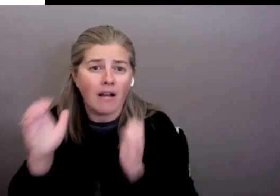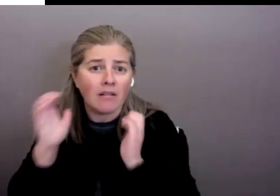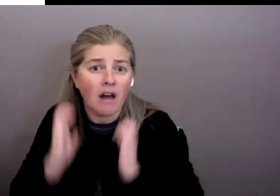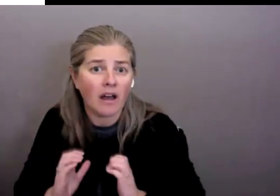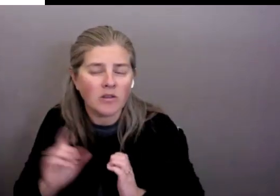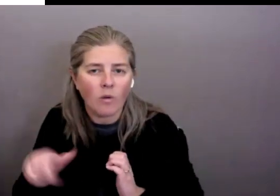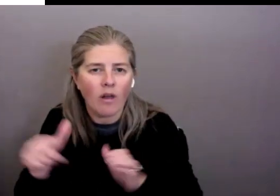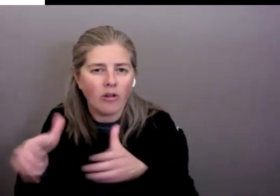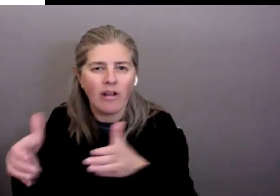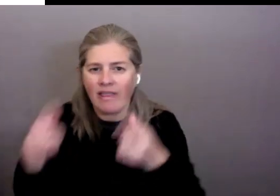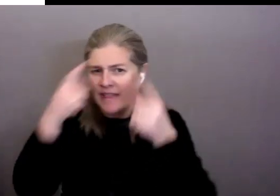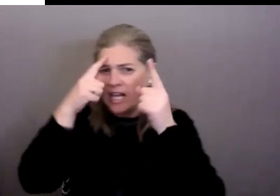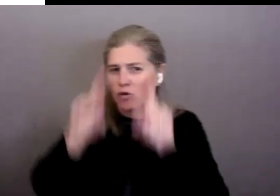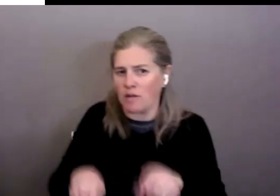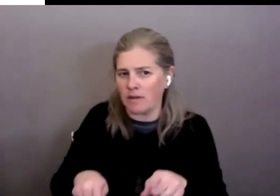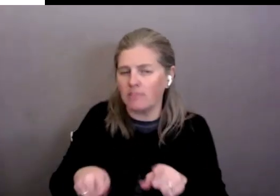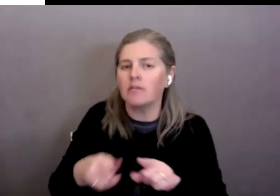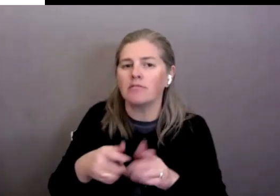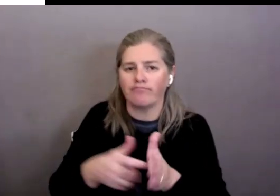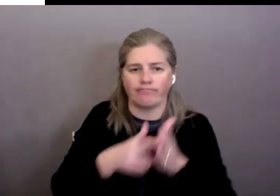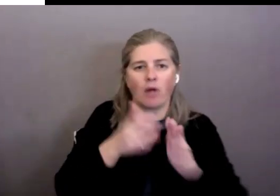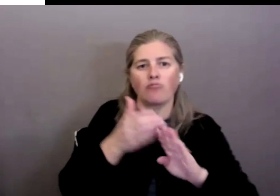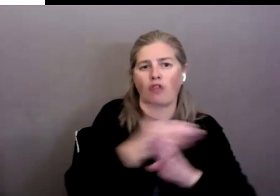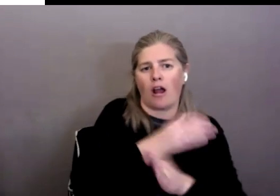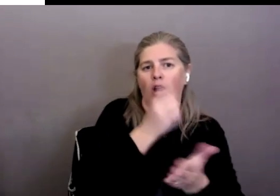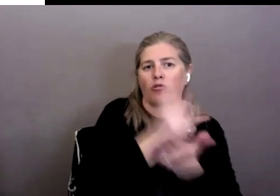the agreement is subject to prior approval under Section 212.